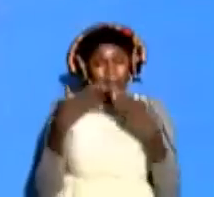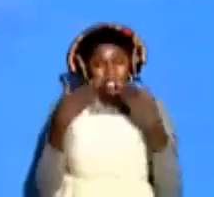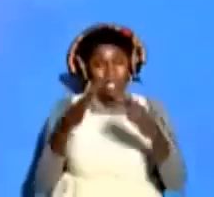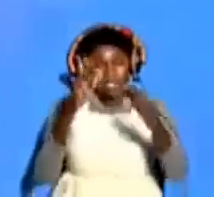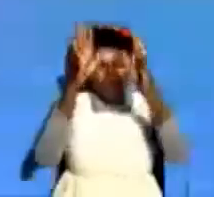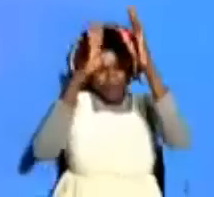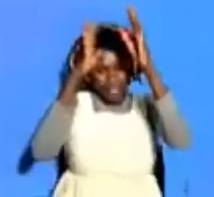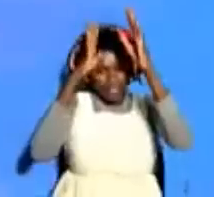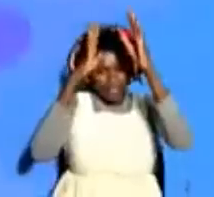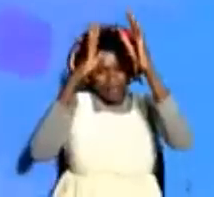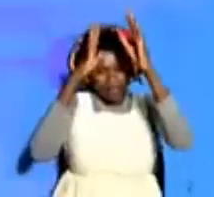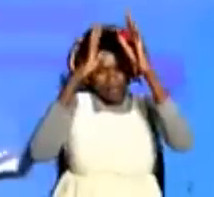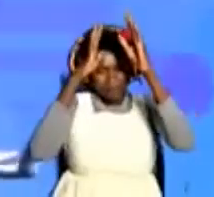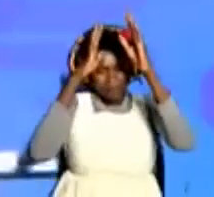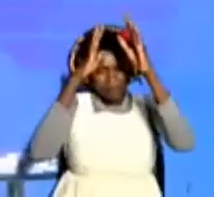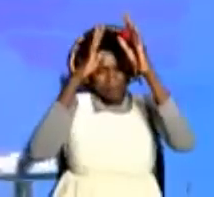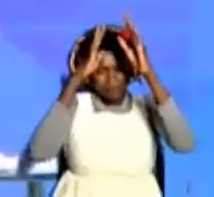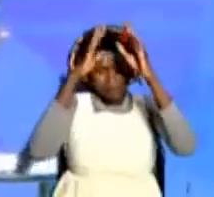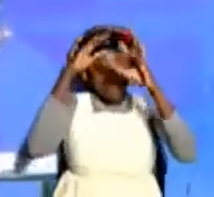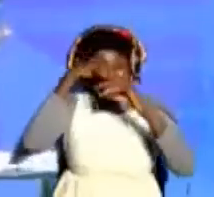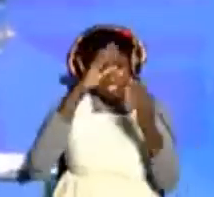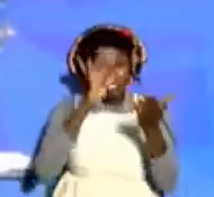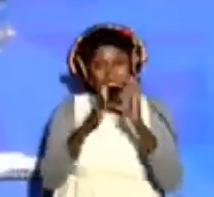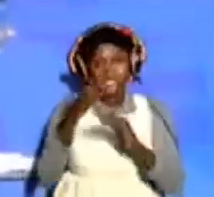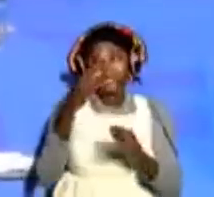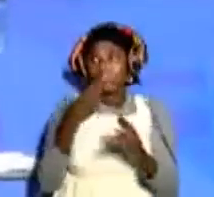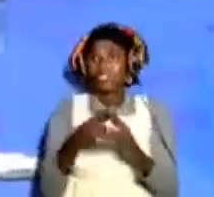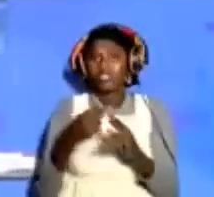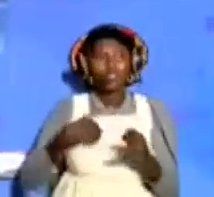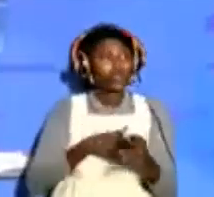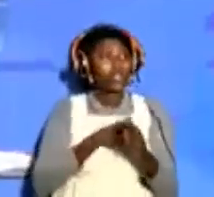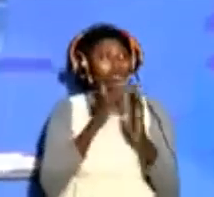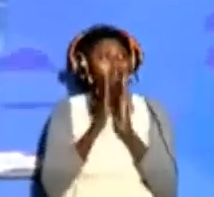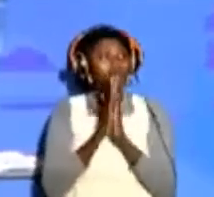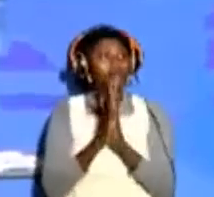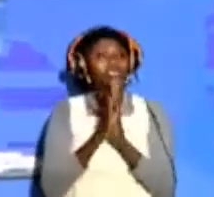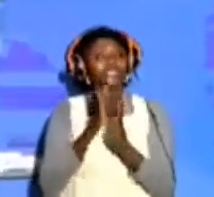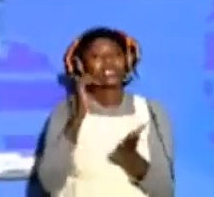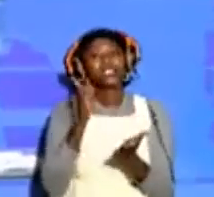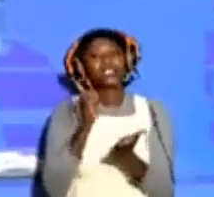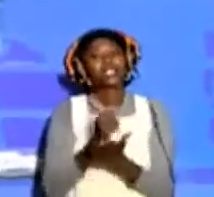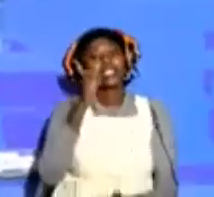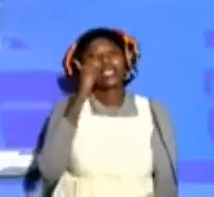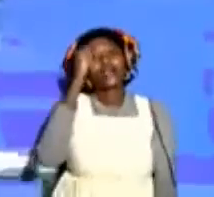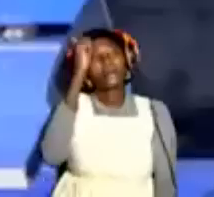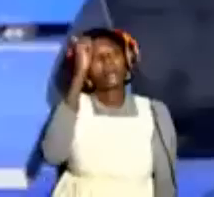Thank you for answering our prayers. For in Jesus' name, we have prayed.